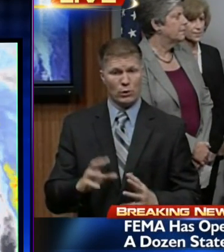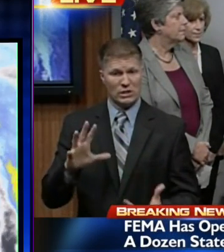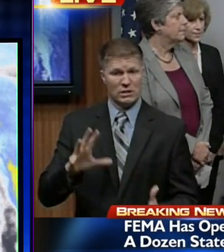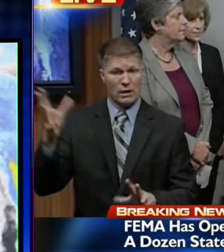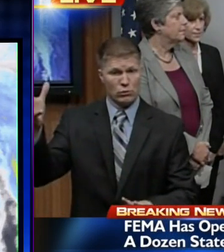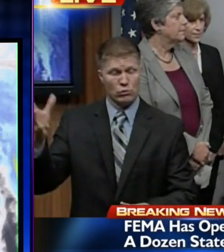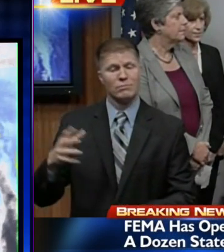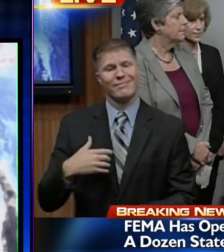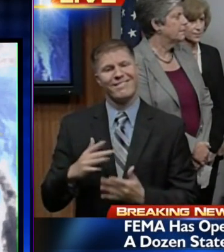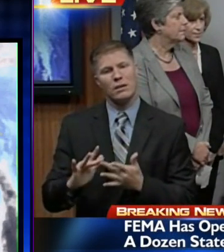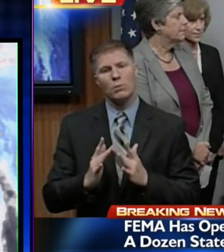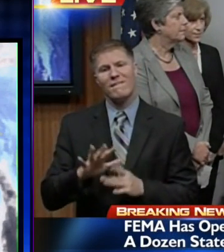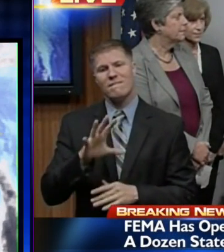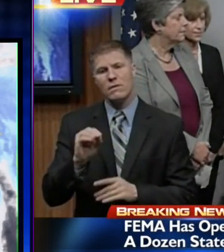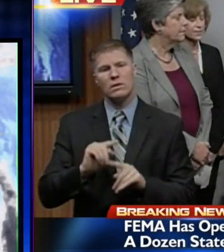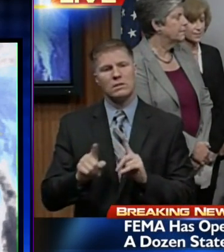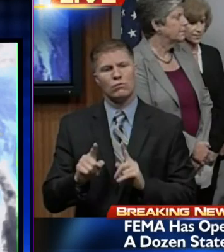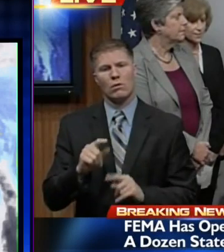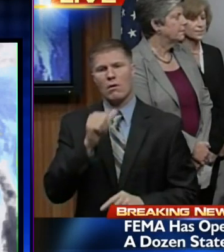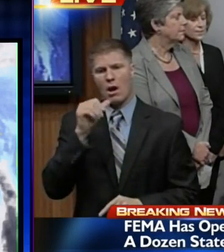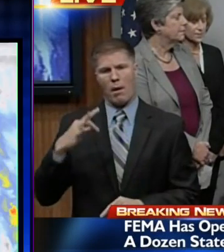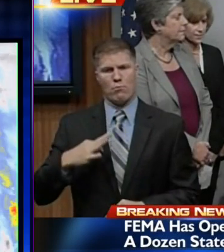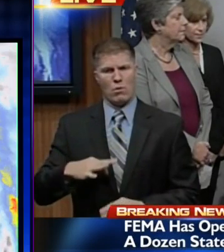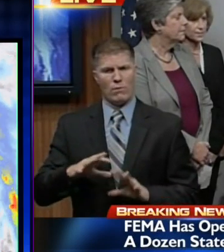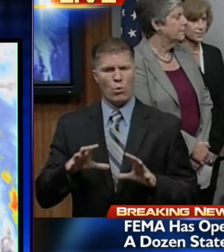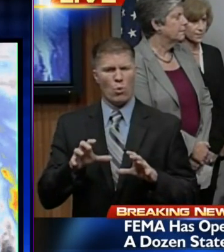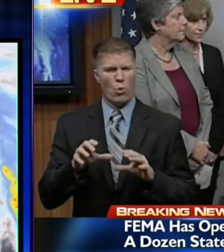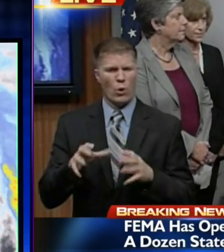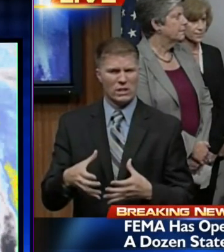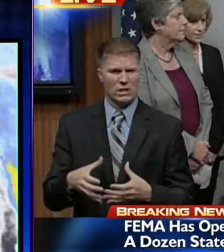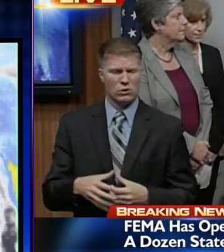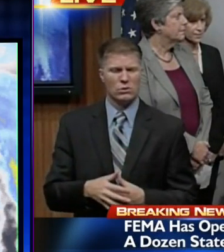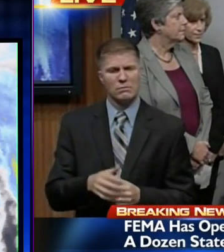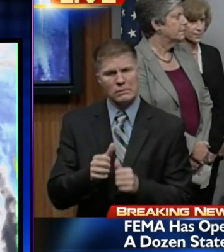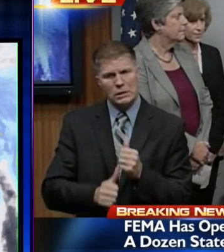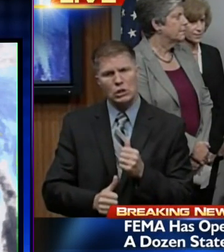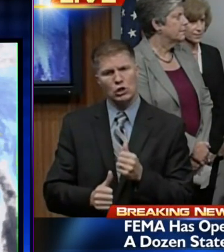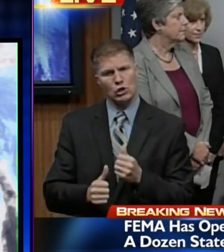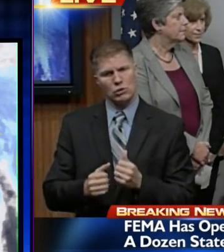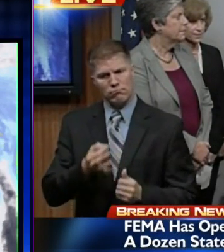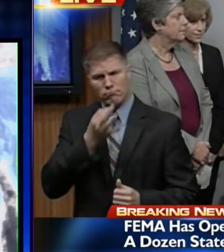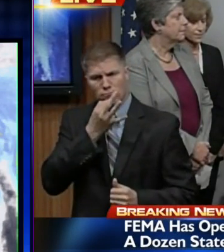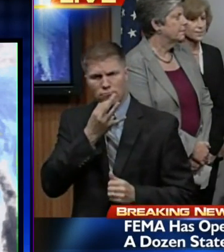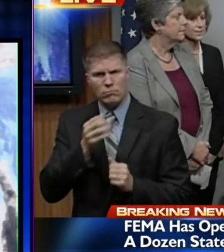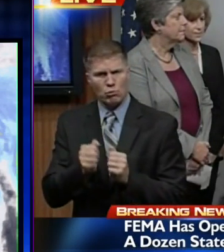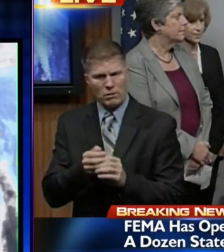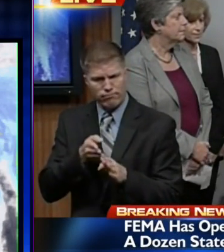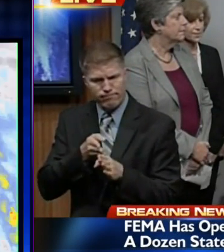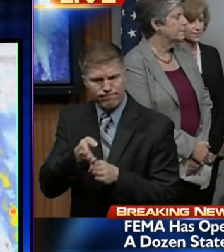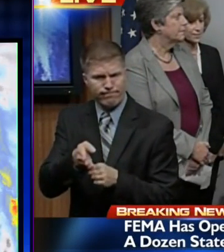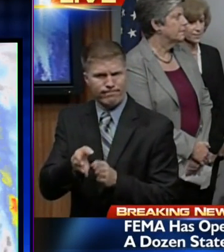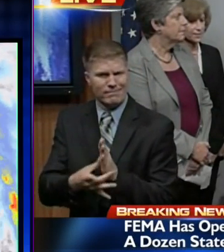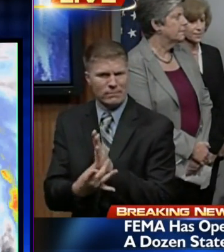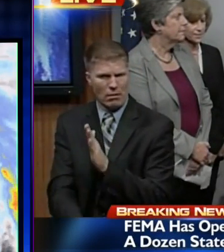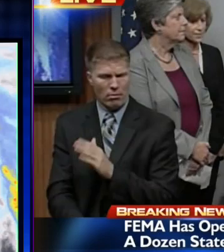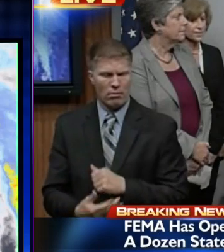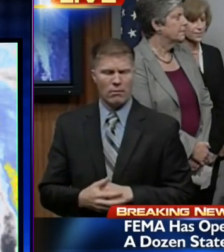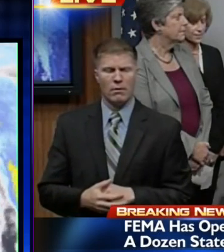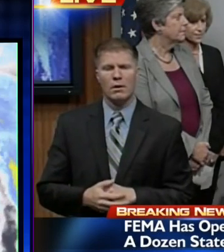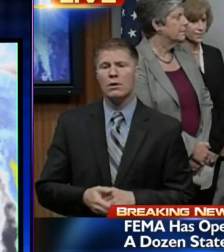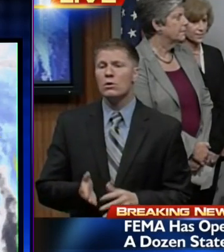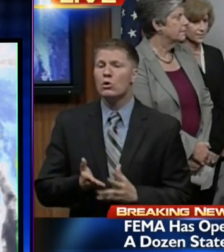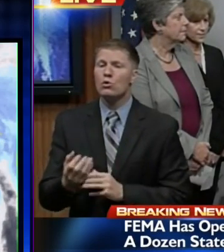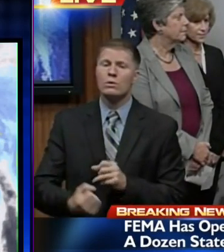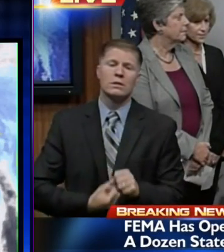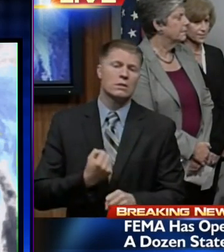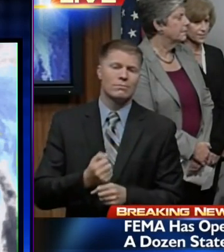of 50 different nonprofit organizations, each extremely gifted with a particular skill. And throughout the year, not just